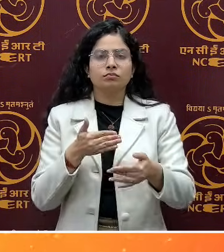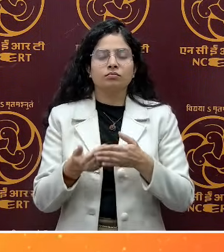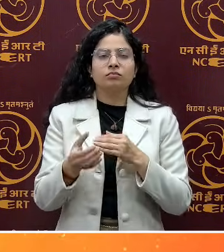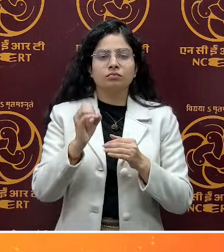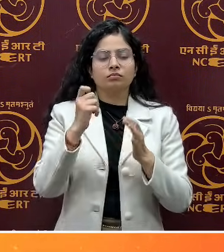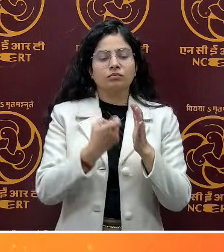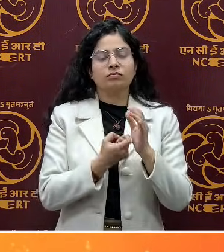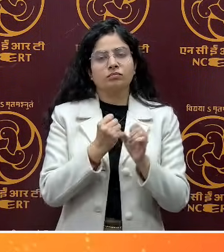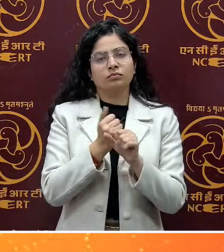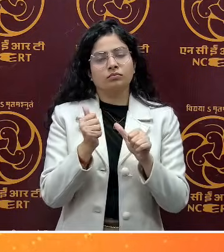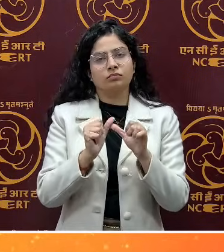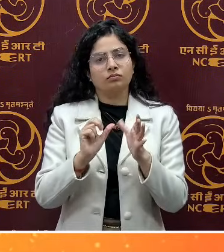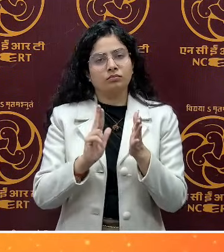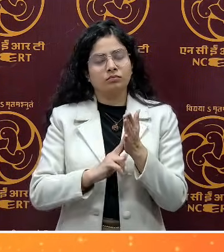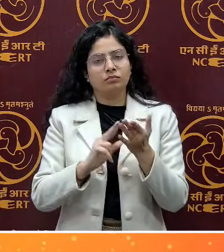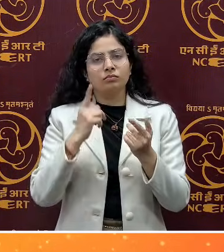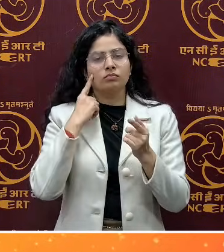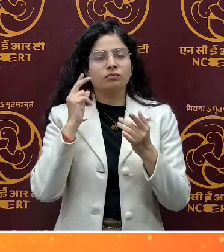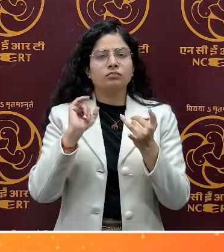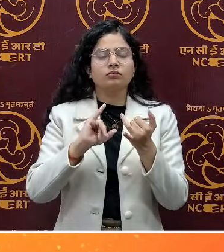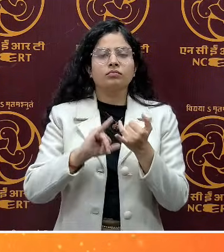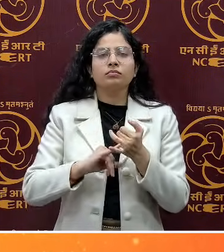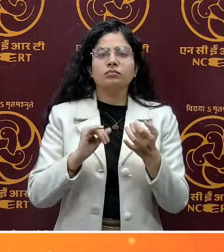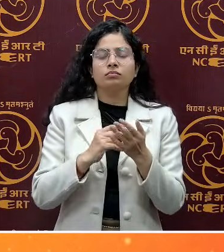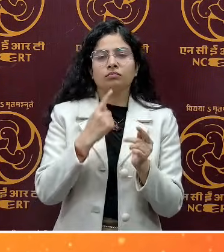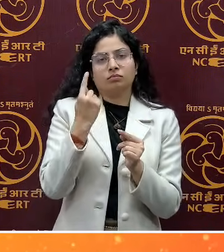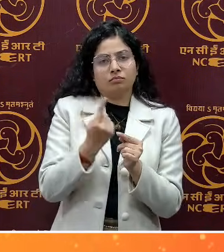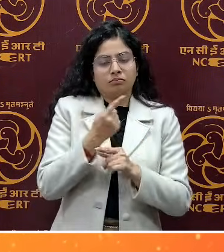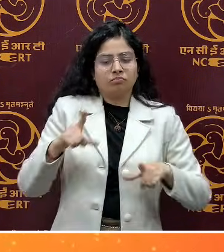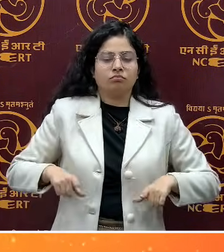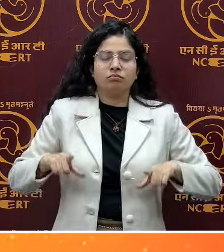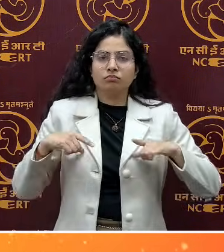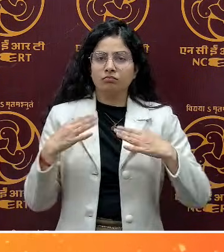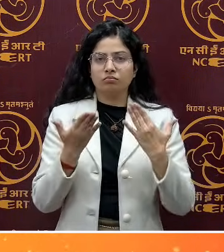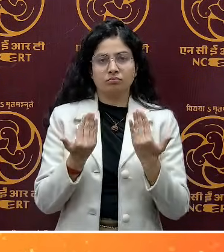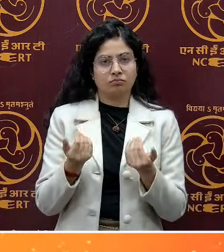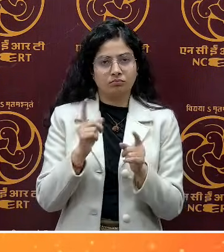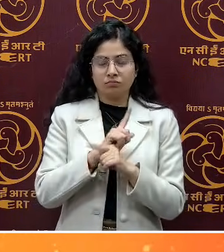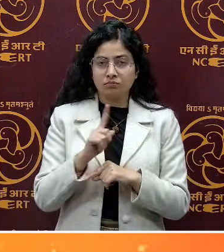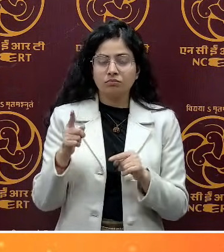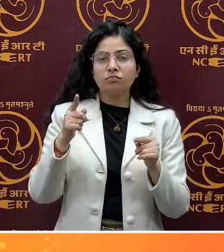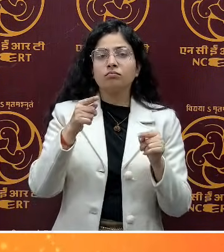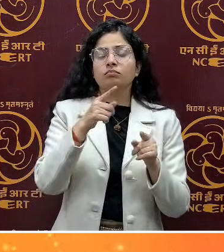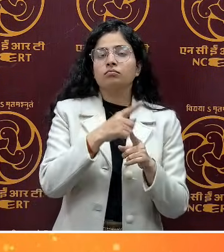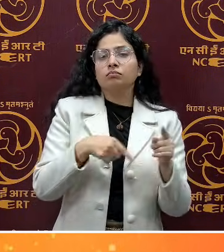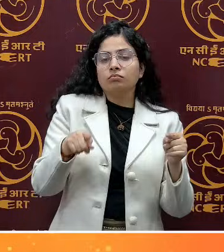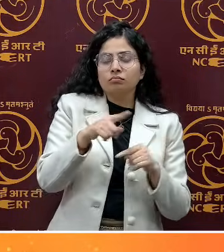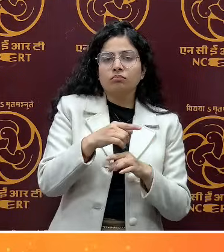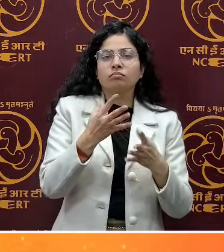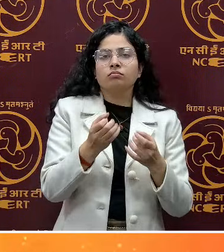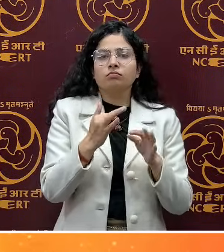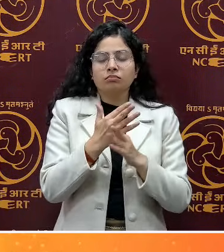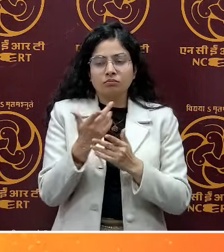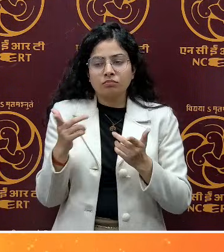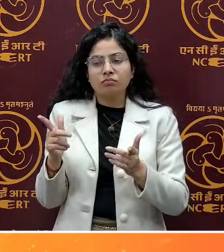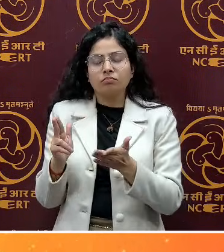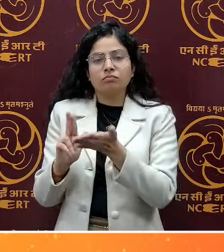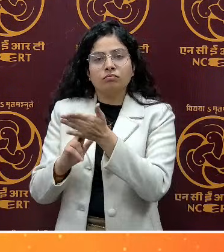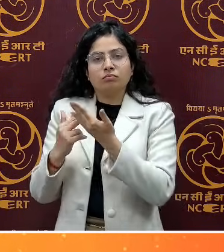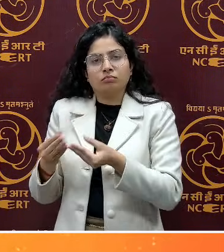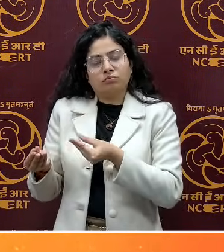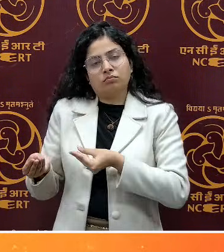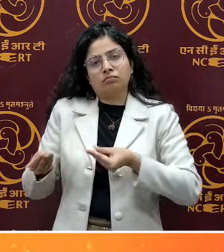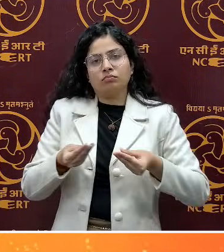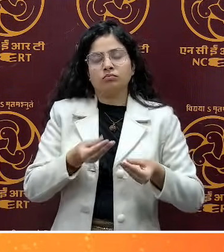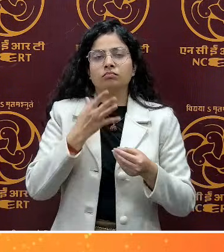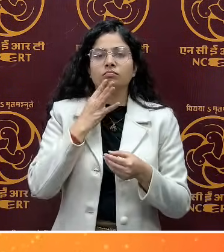organism cannot live on its own, right? It needs certain assistance from the nature to live,